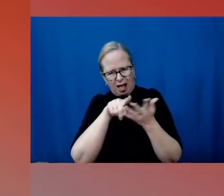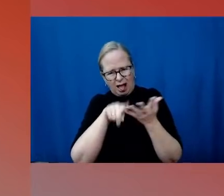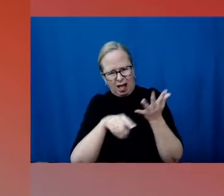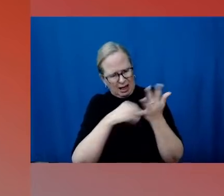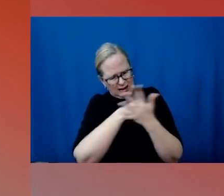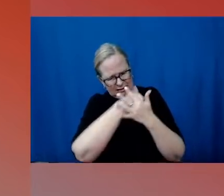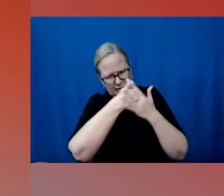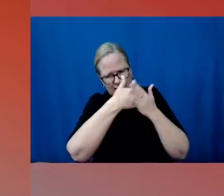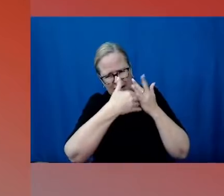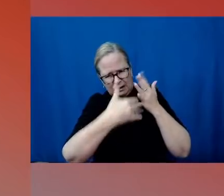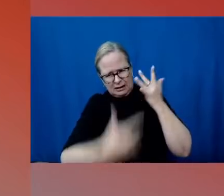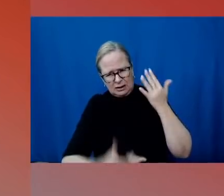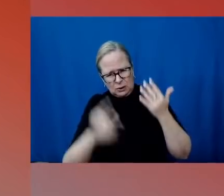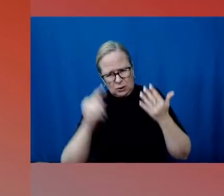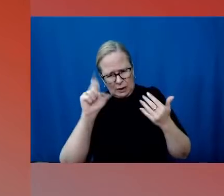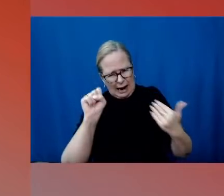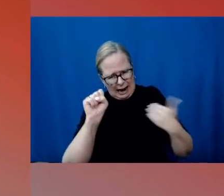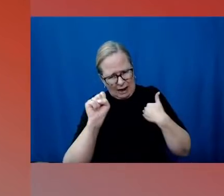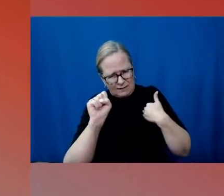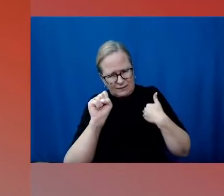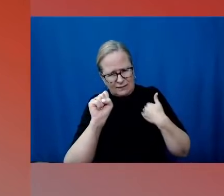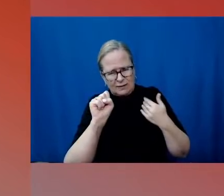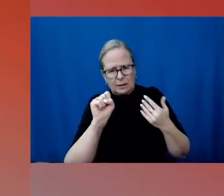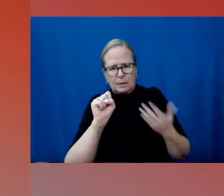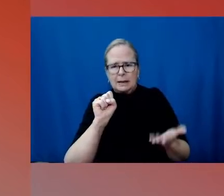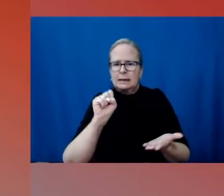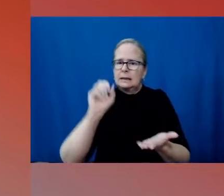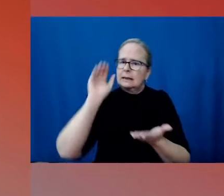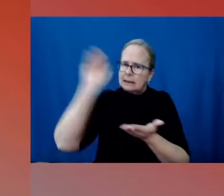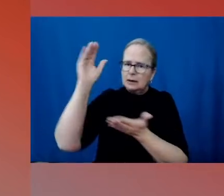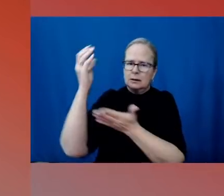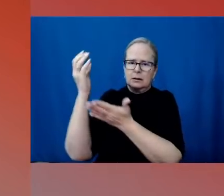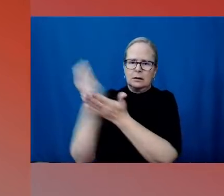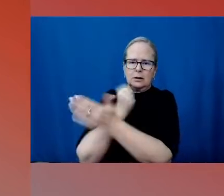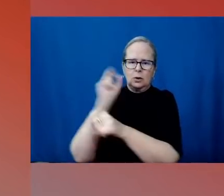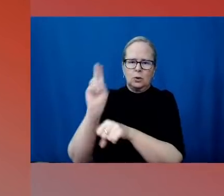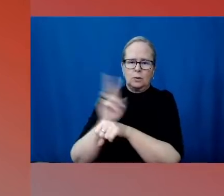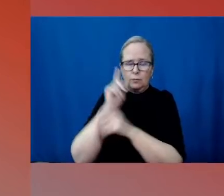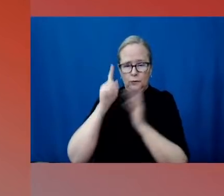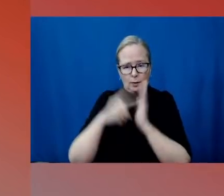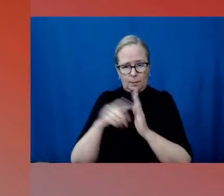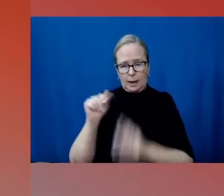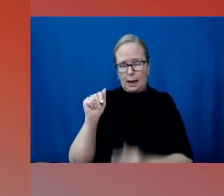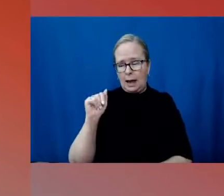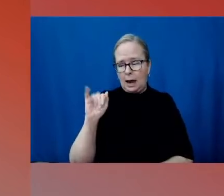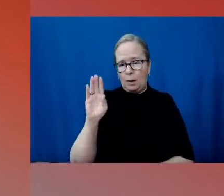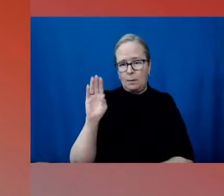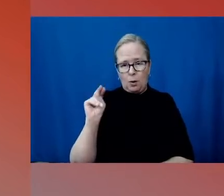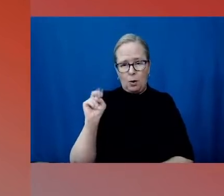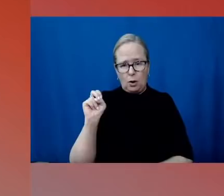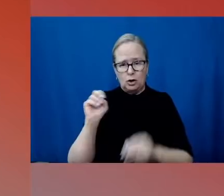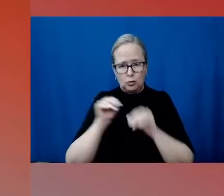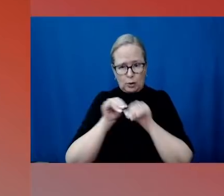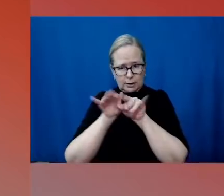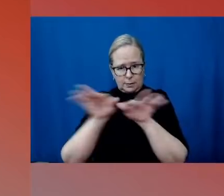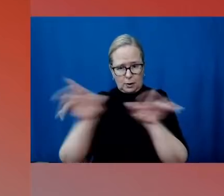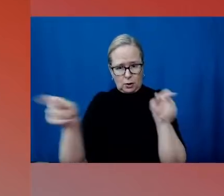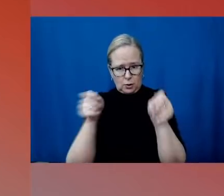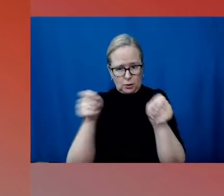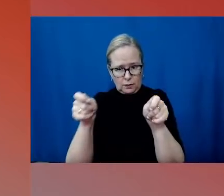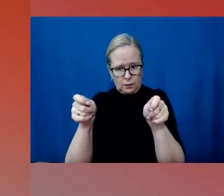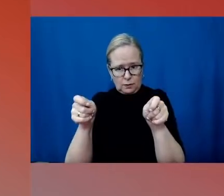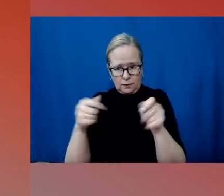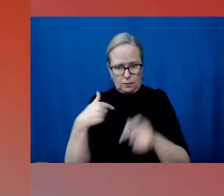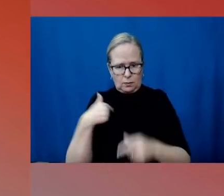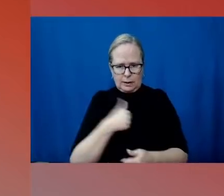used, but they have to be used. And for example, airborne transmission control, we don't use it. So yeah, I just think that